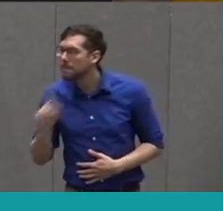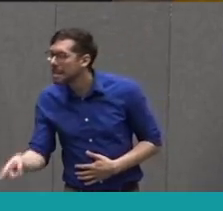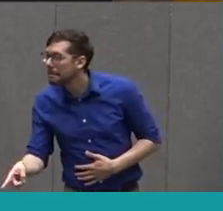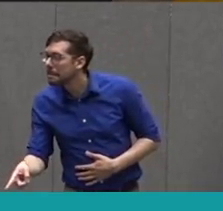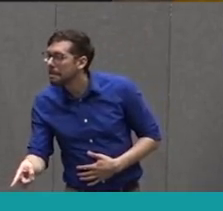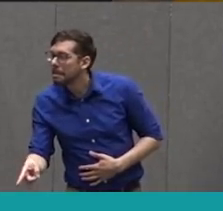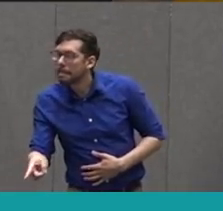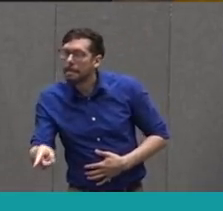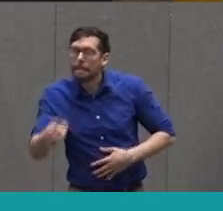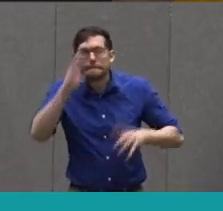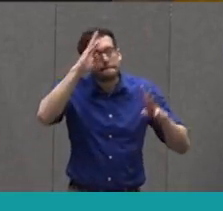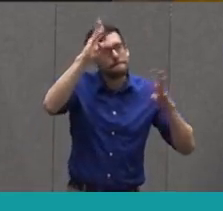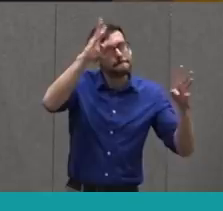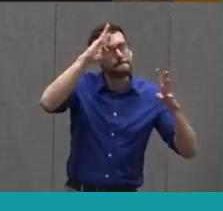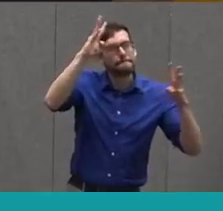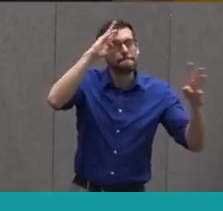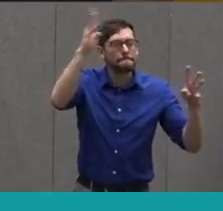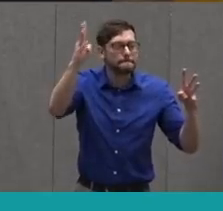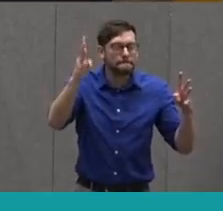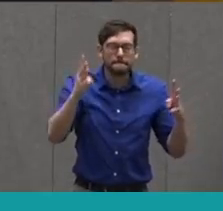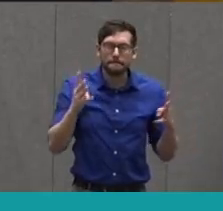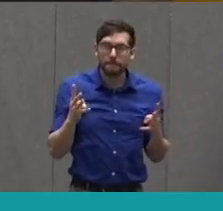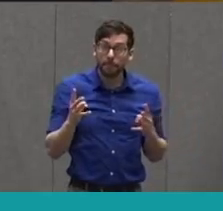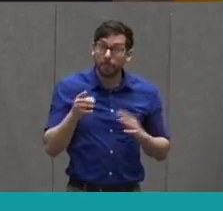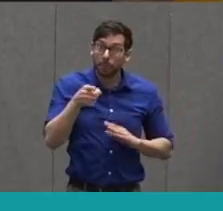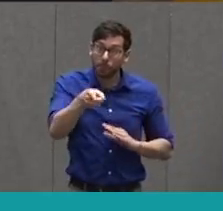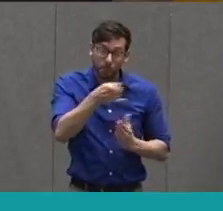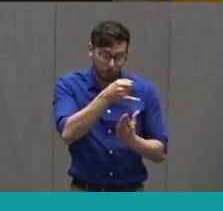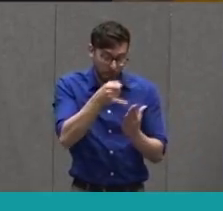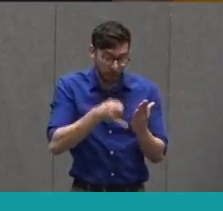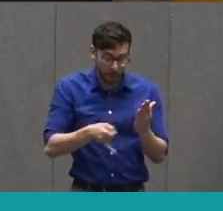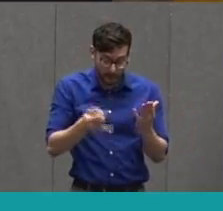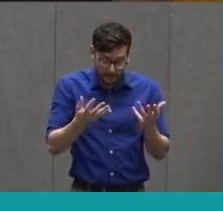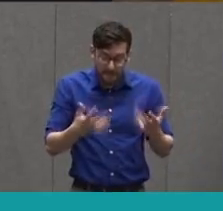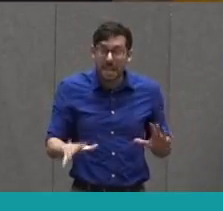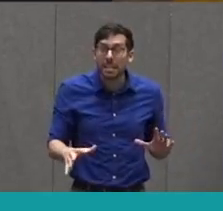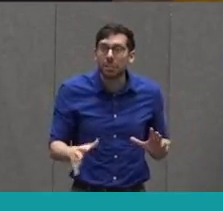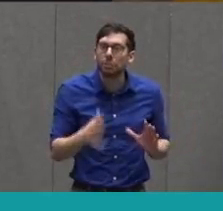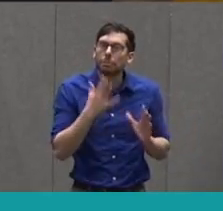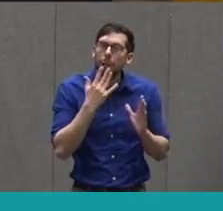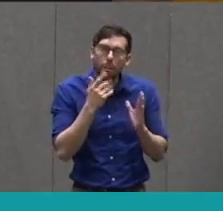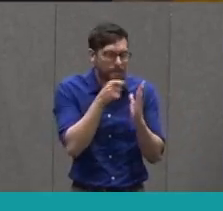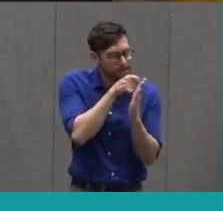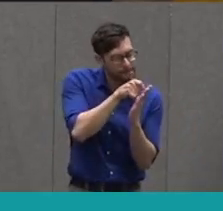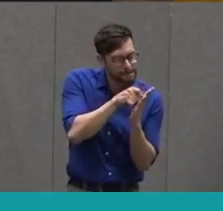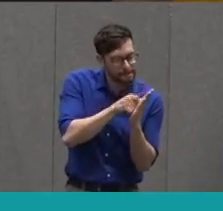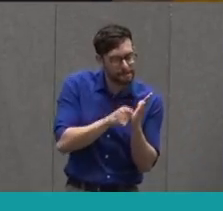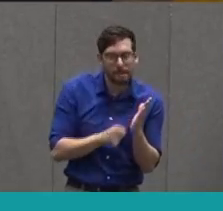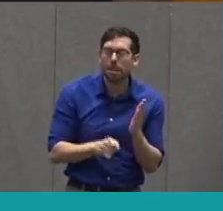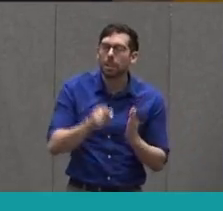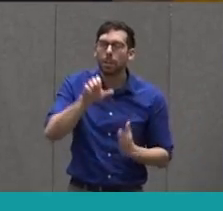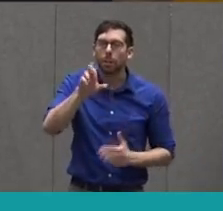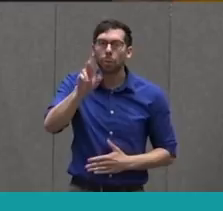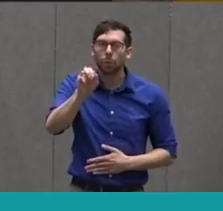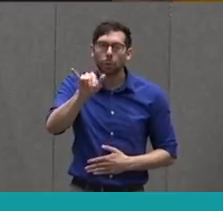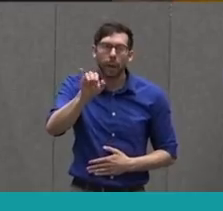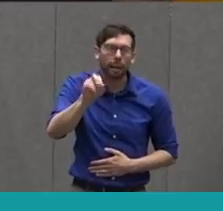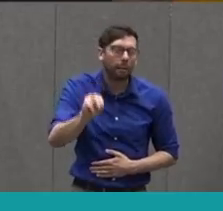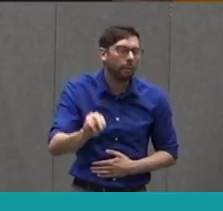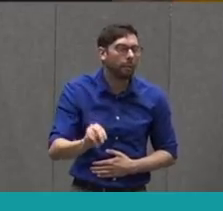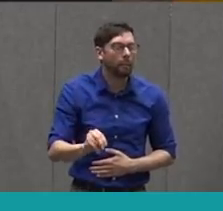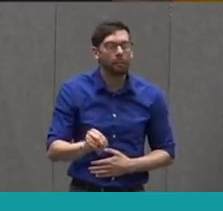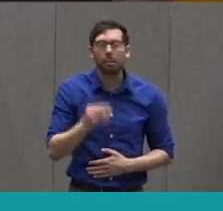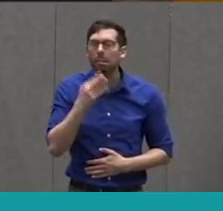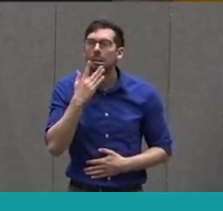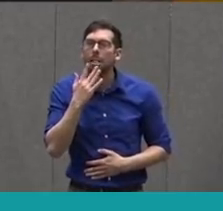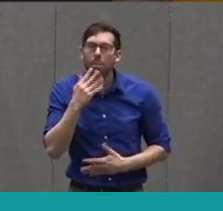then once you have drawn it and colored it, and you can color it with crayons or colored pencils or markers,